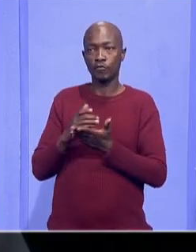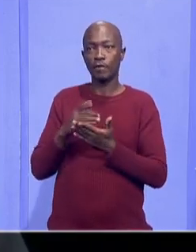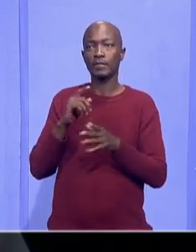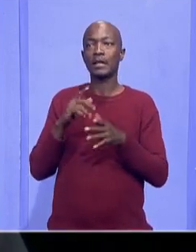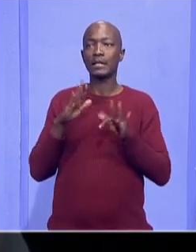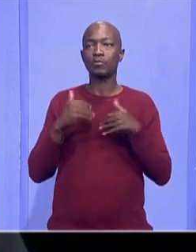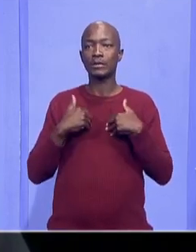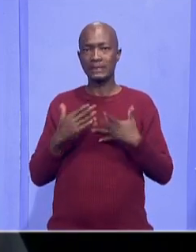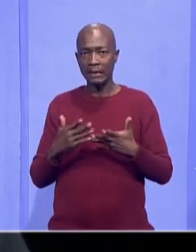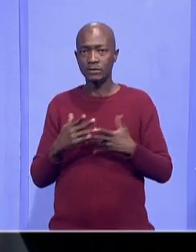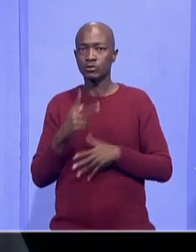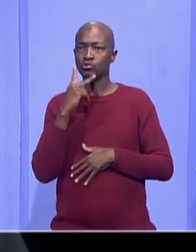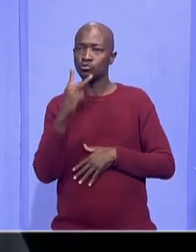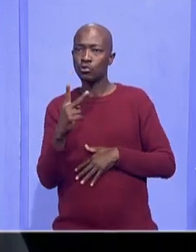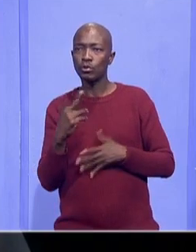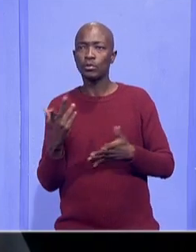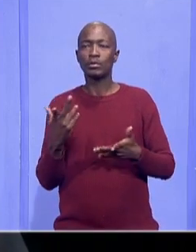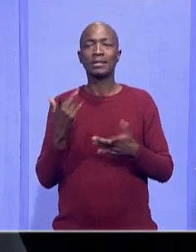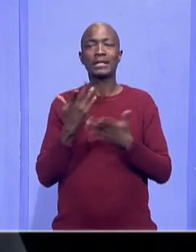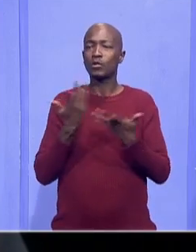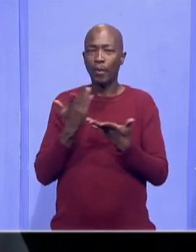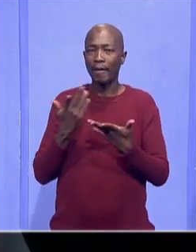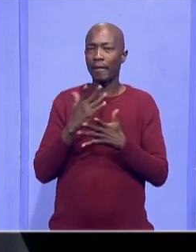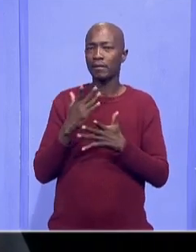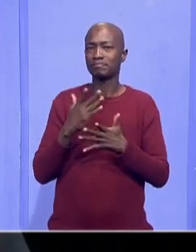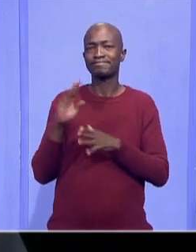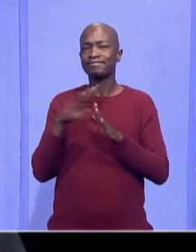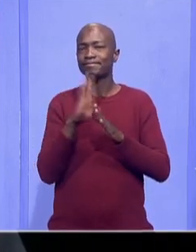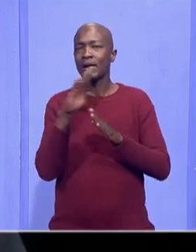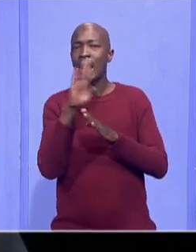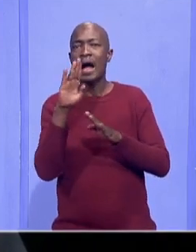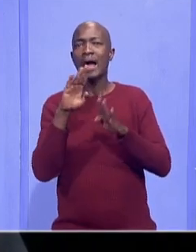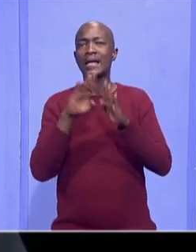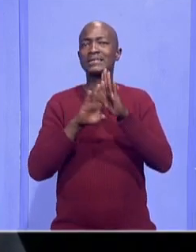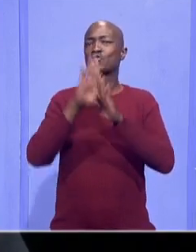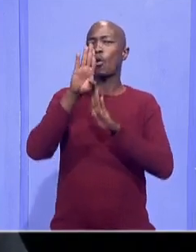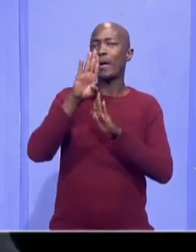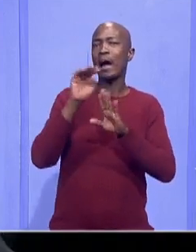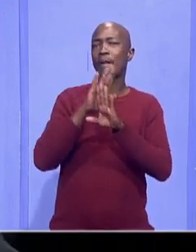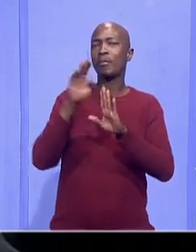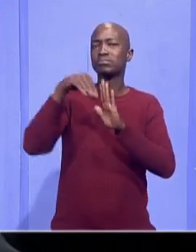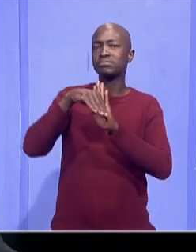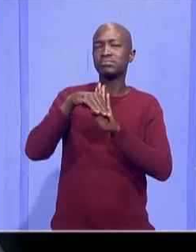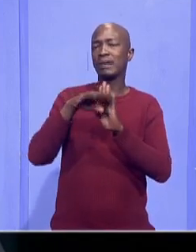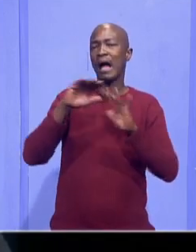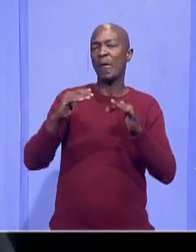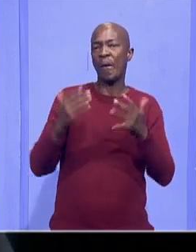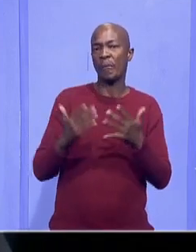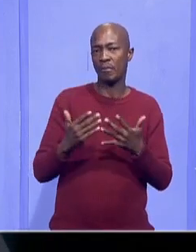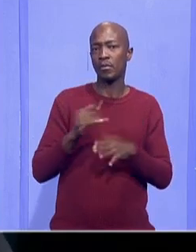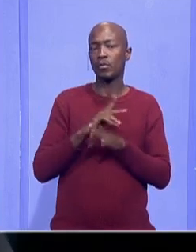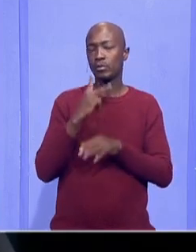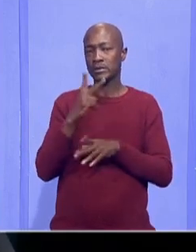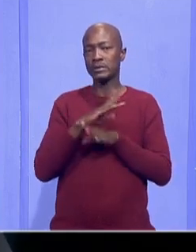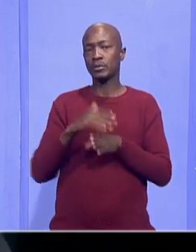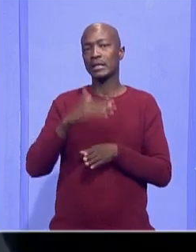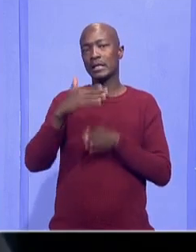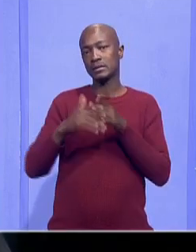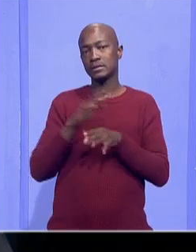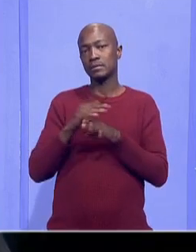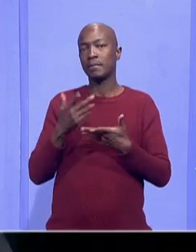then start to tell, where the trends are going, what is currently happening, what we see as the end results, maybe come